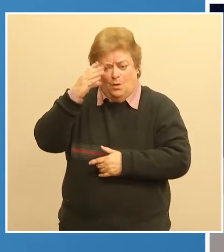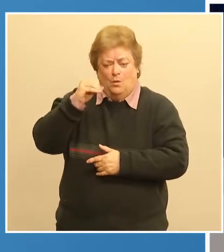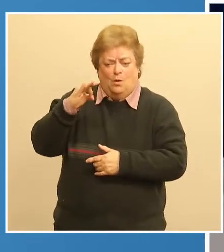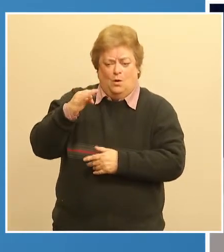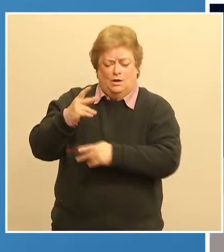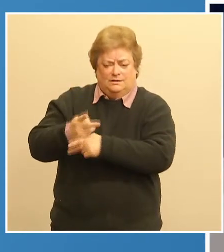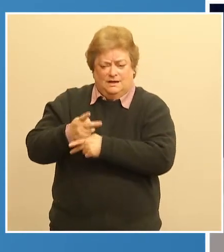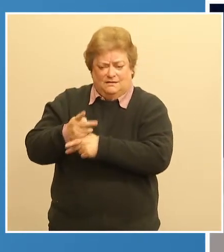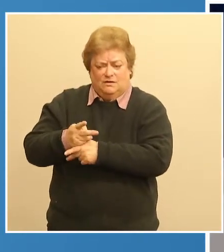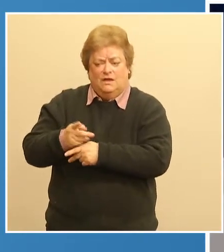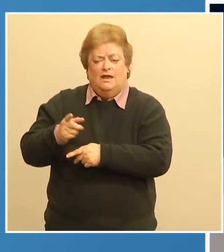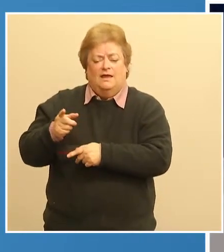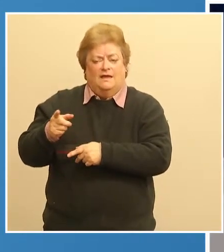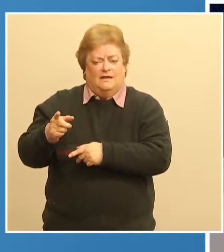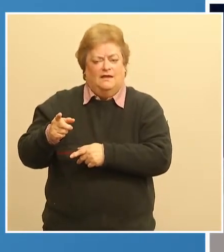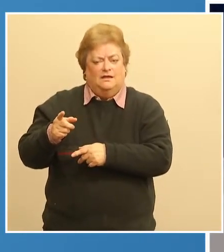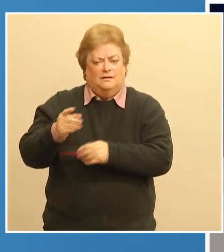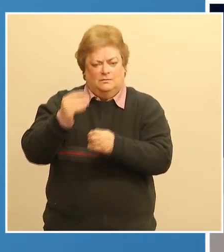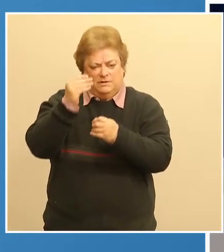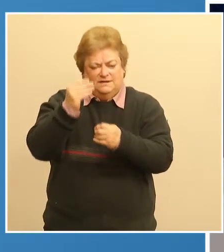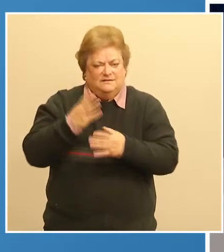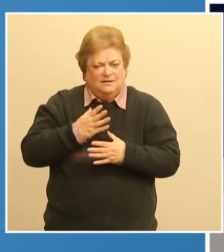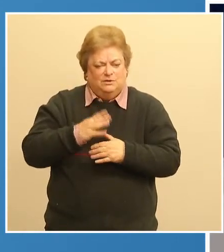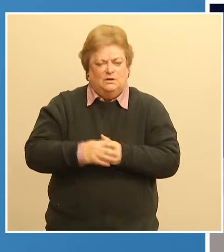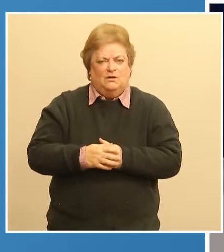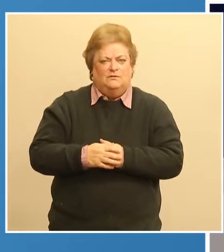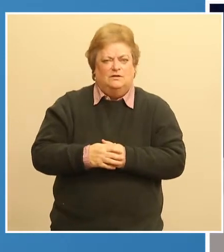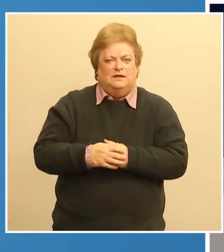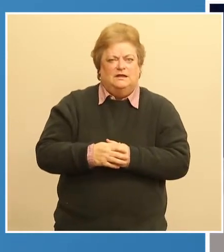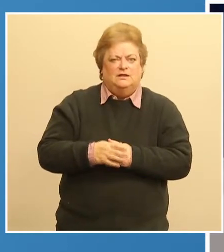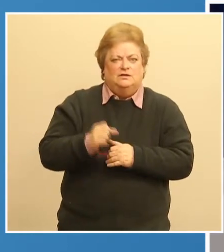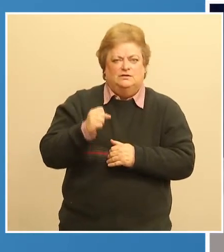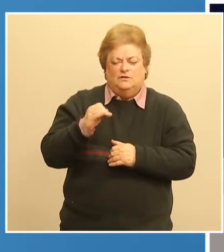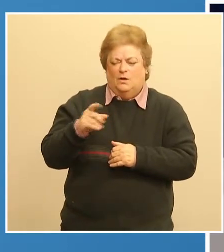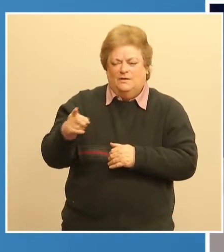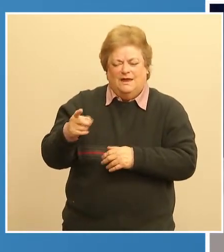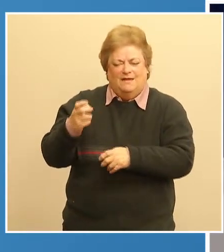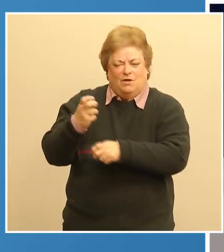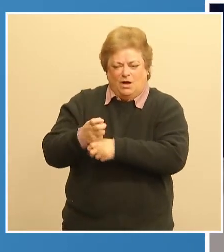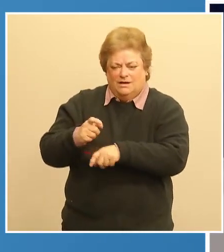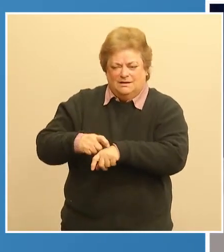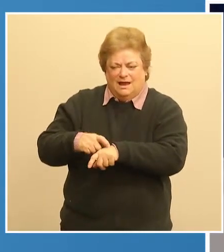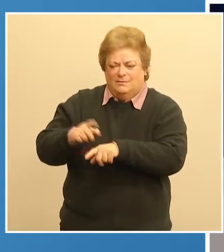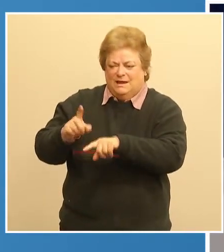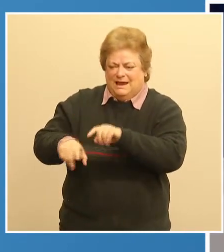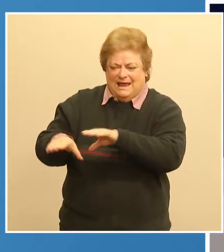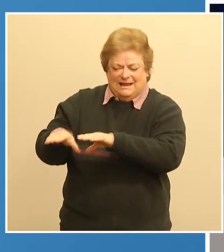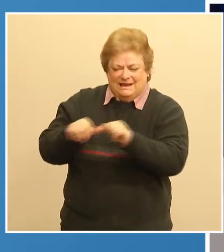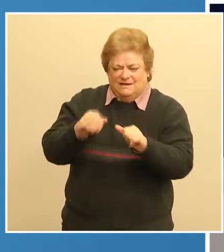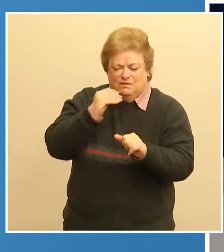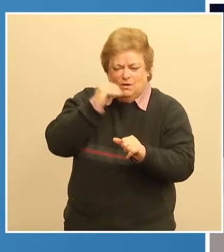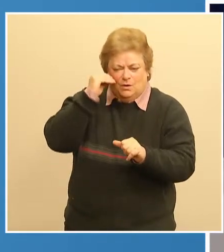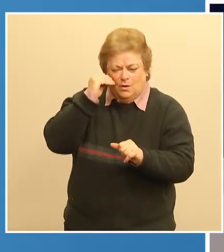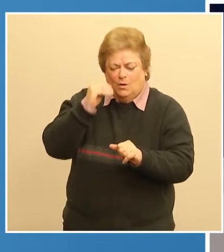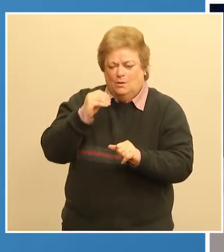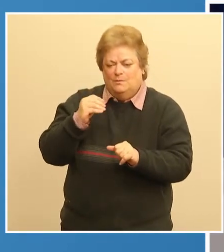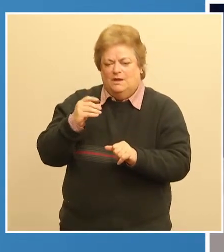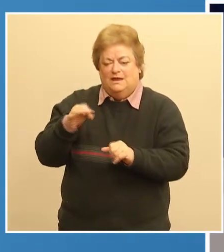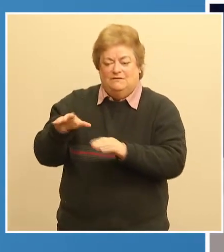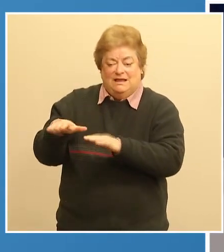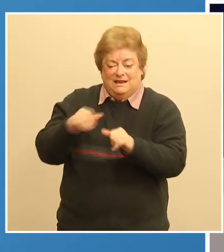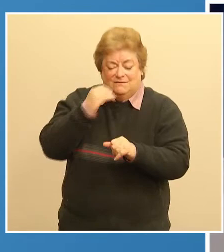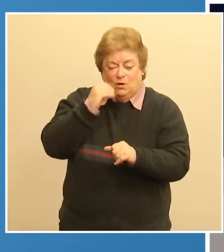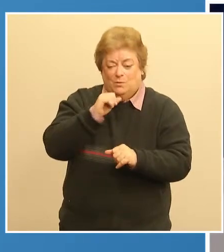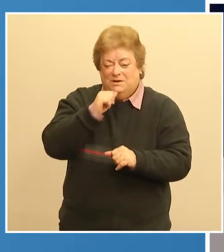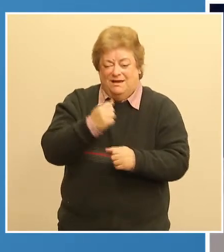the homebound criteria, so it has a taxing effort to leave home or would fall into very unsafe situations to leave